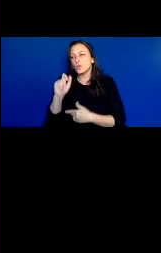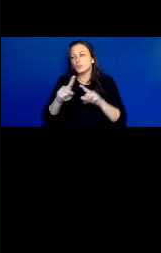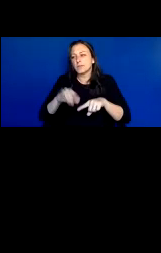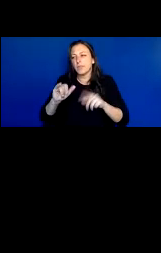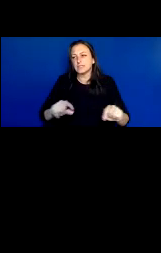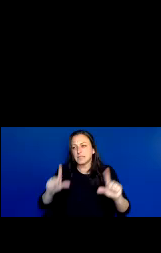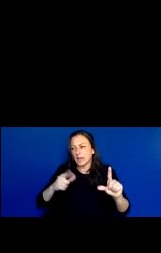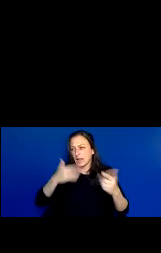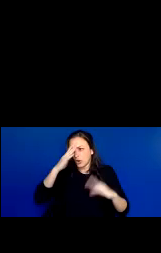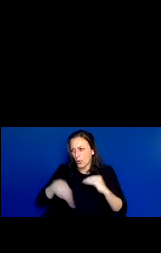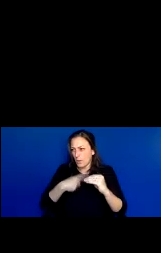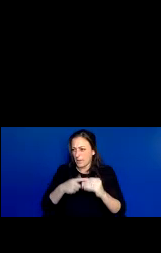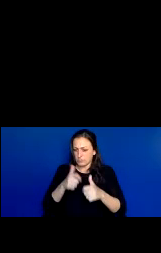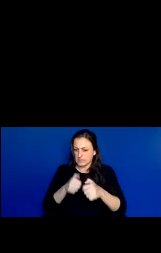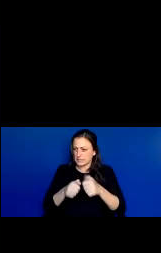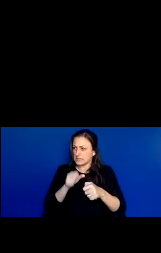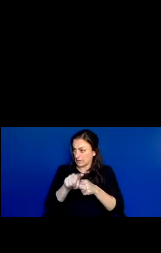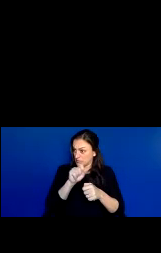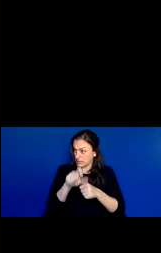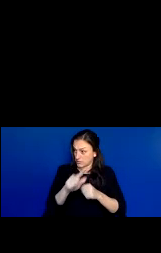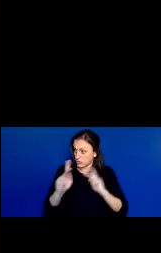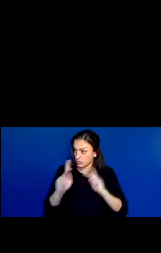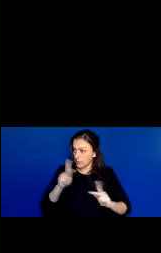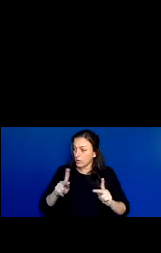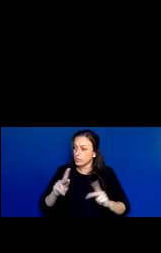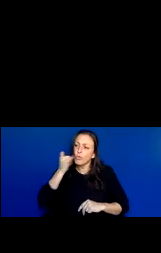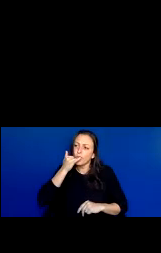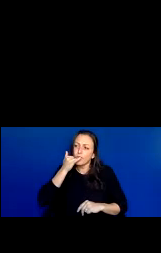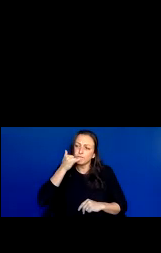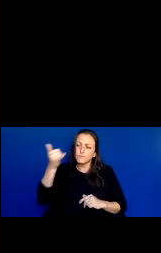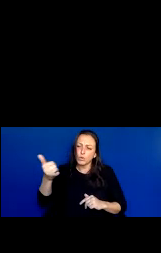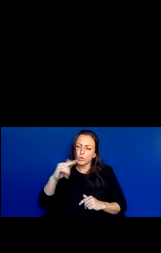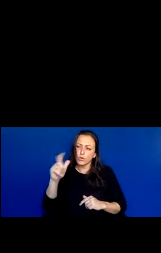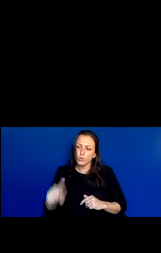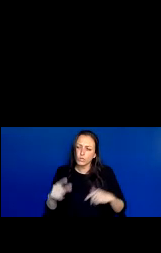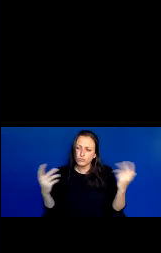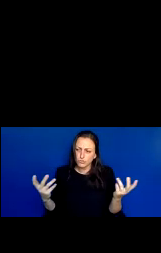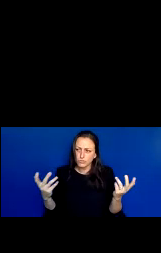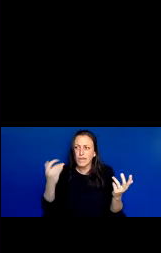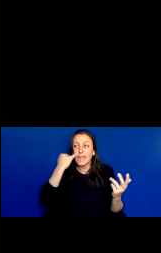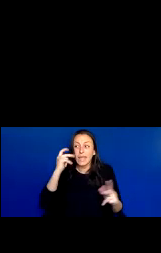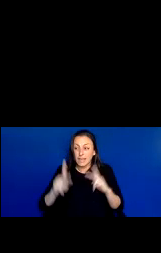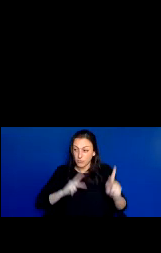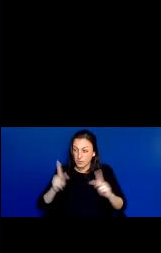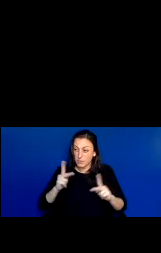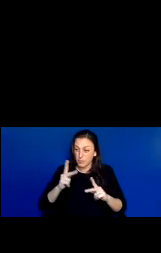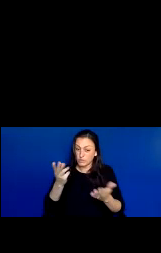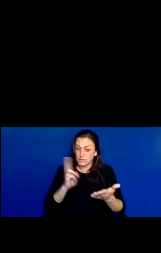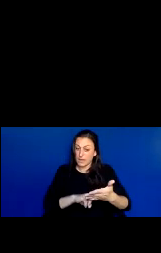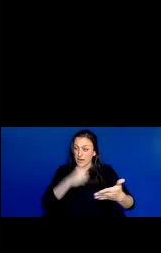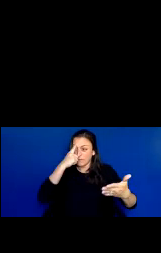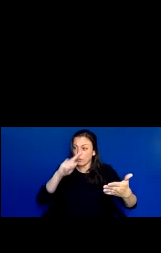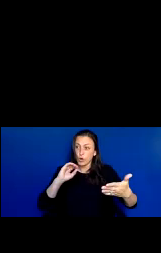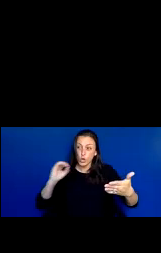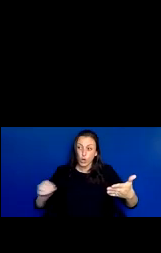the text messages. But the phone call question is, for people who have signed up for the no call list, how